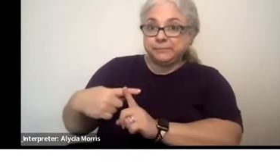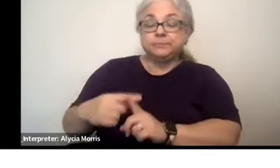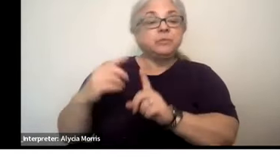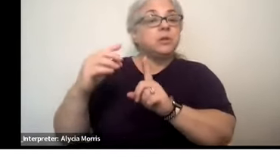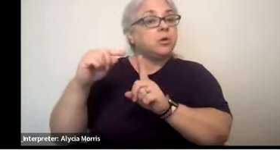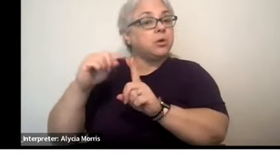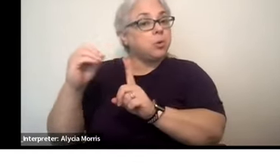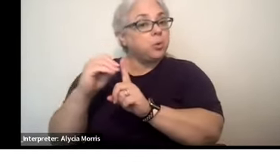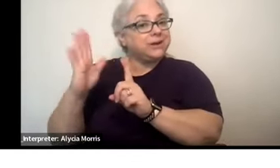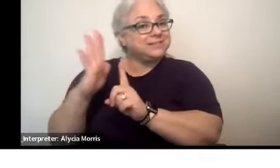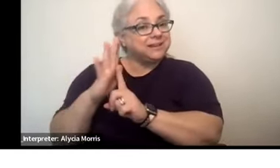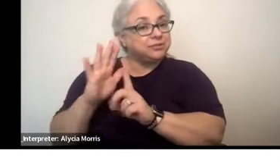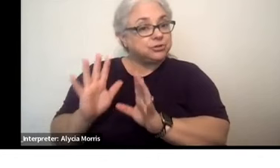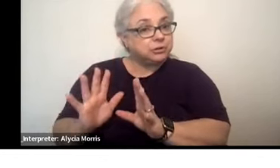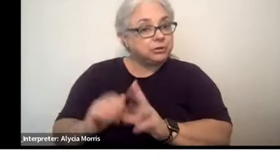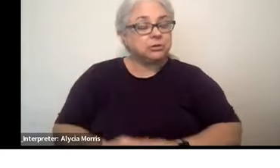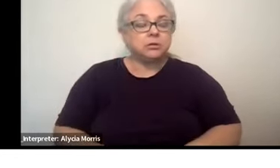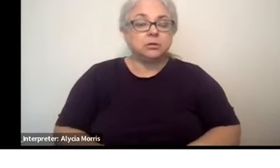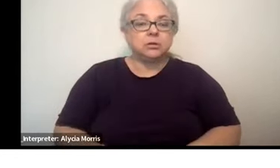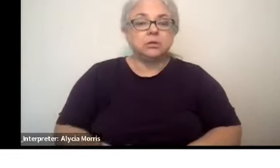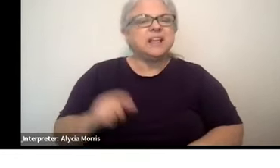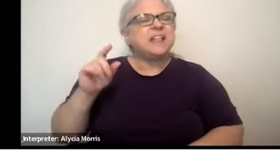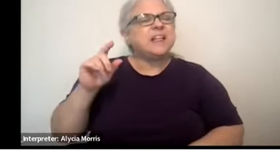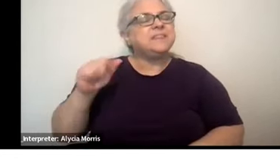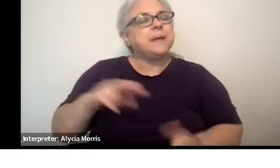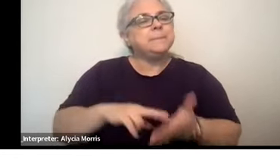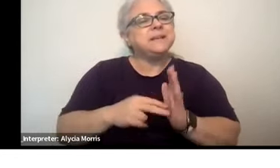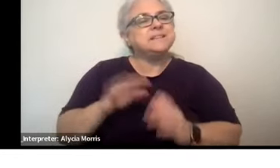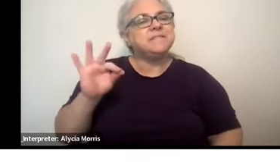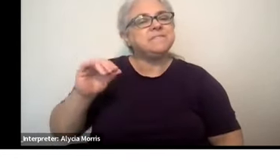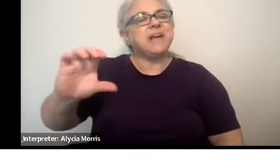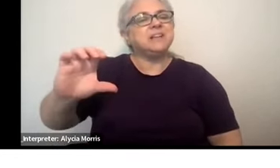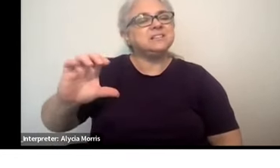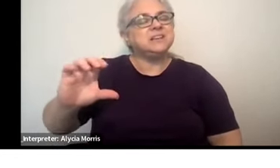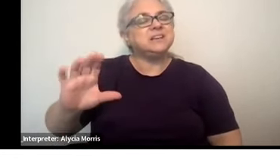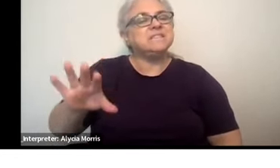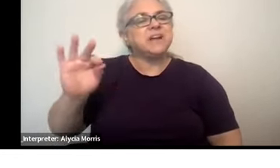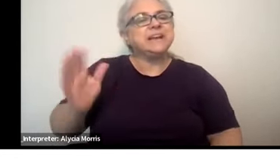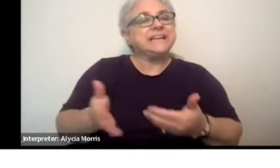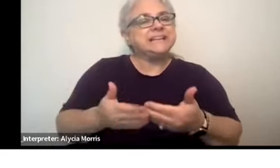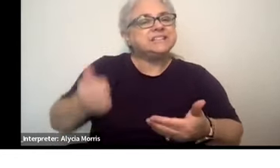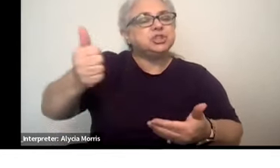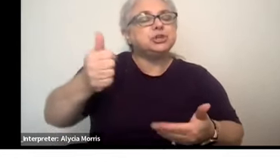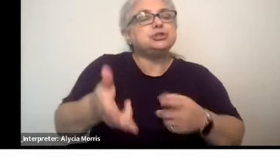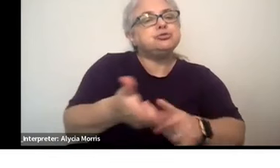session does is that it makes it easier for the faculty members to recruit people because they don't have to be able